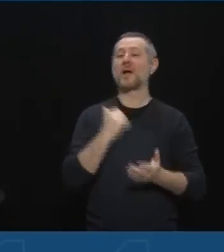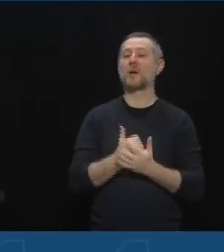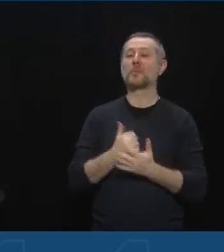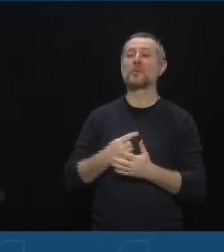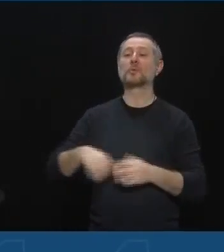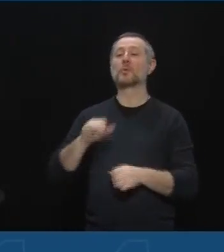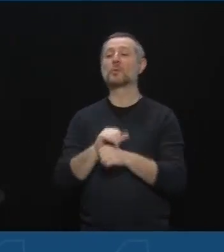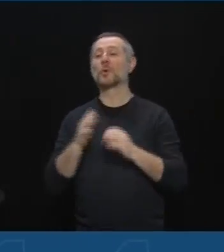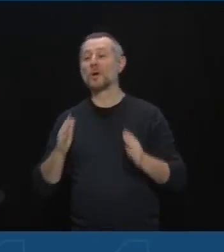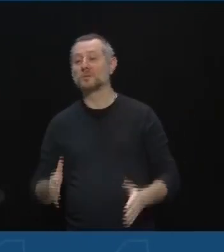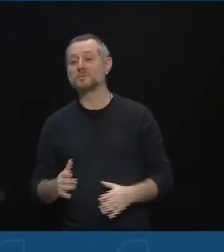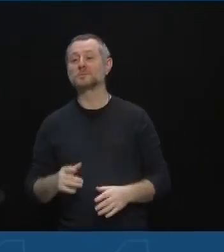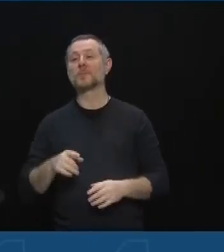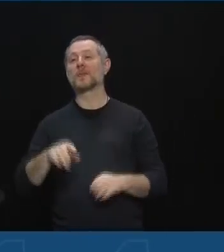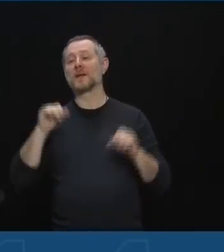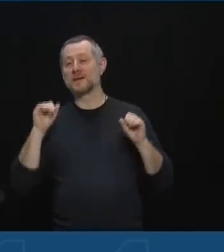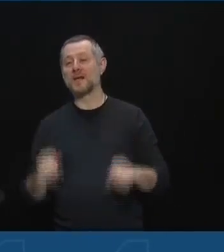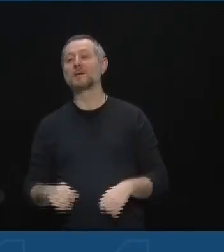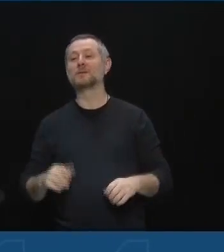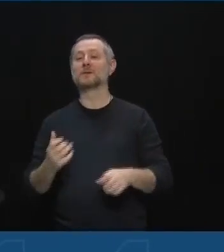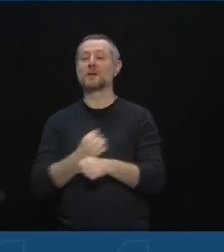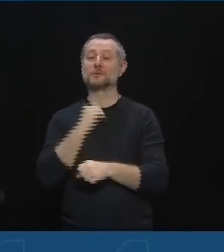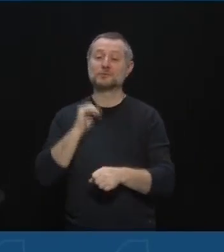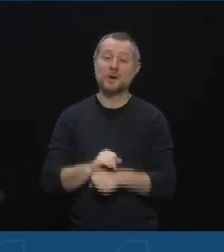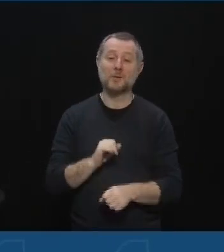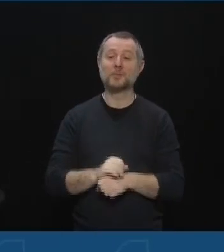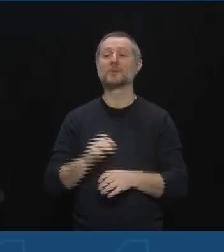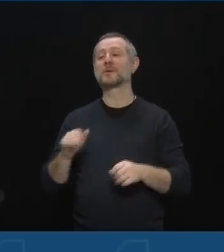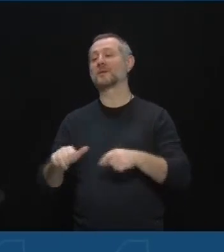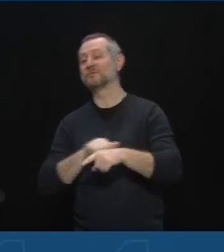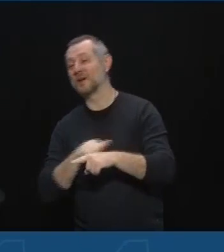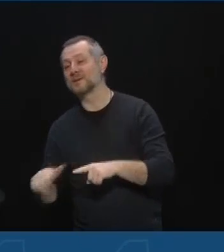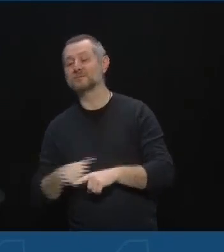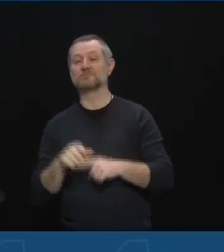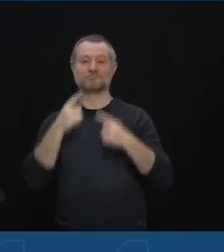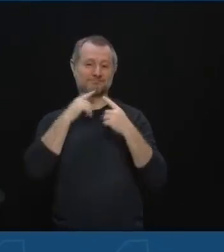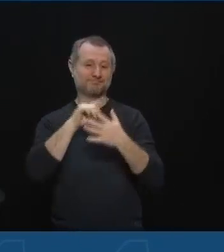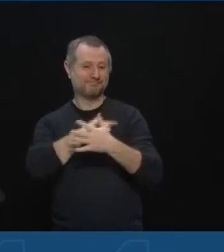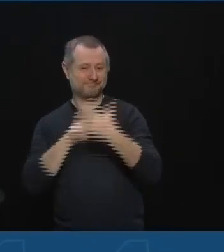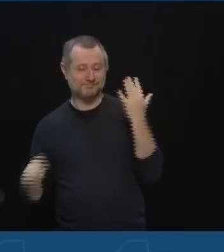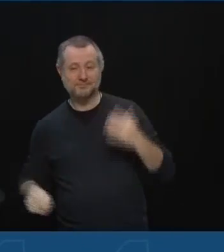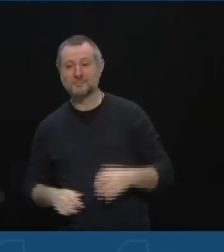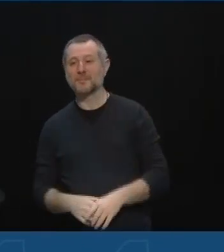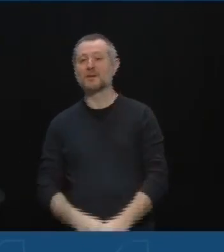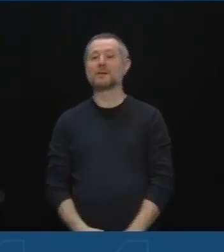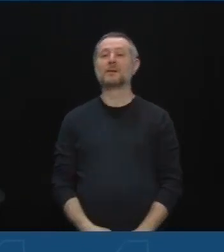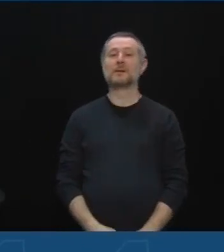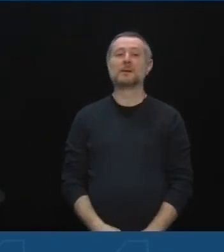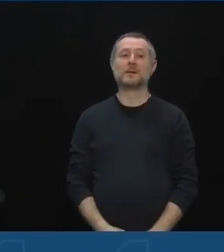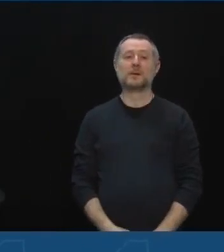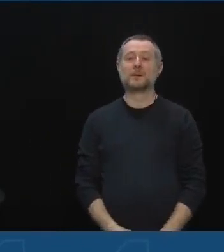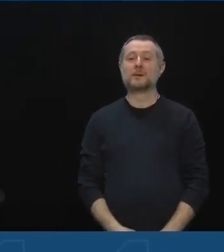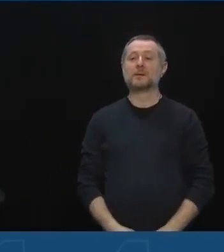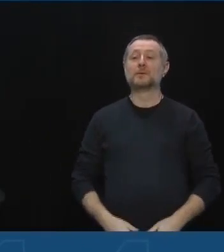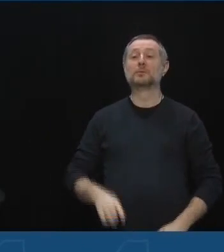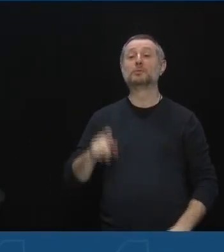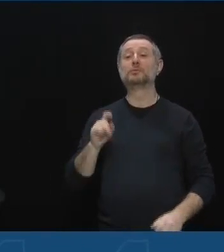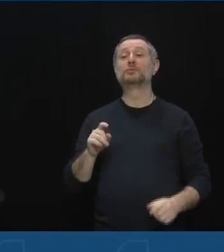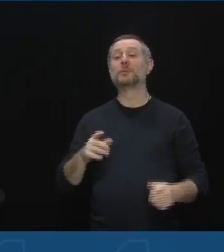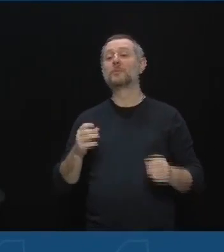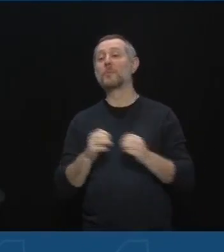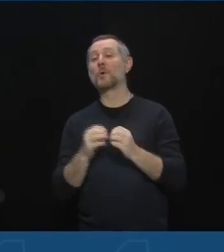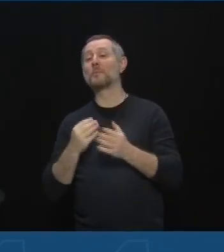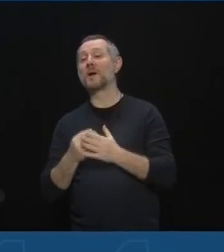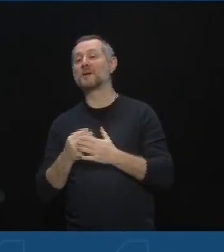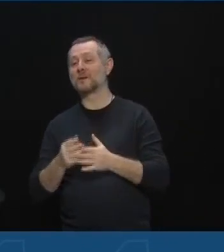able to obtain those jobs, obtain those training, and succeed. We need additional funds for better roads and bridges, and